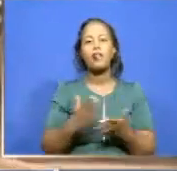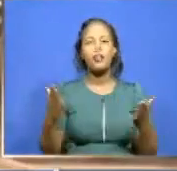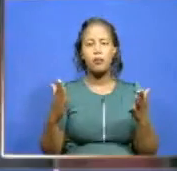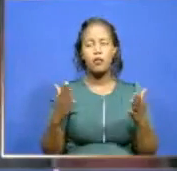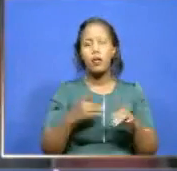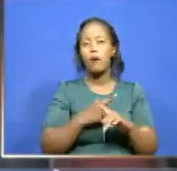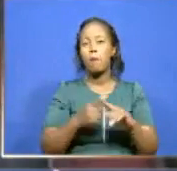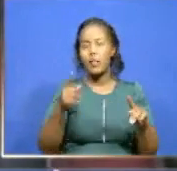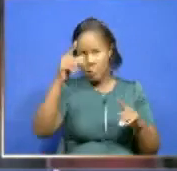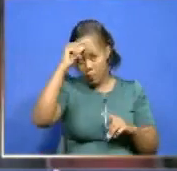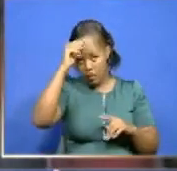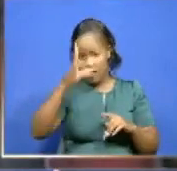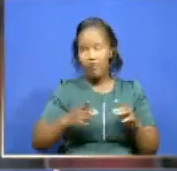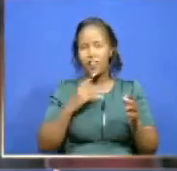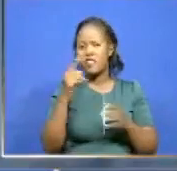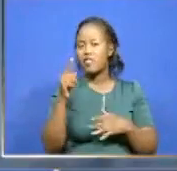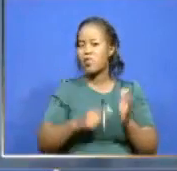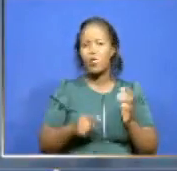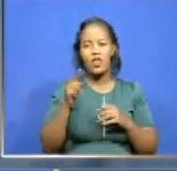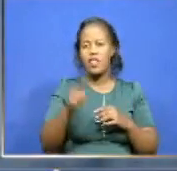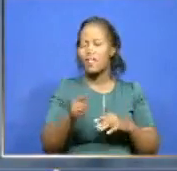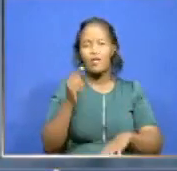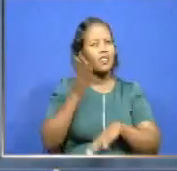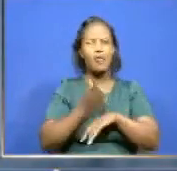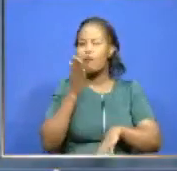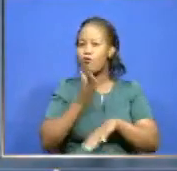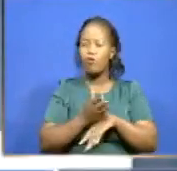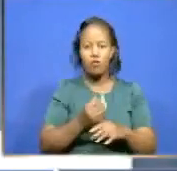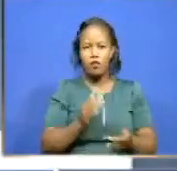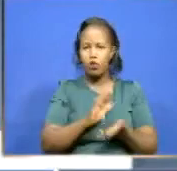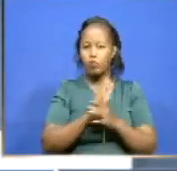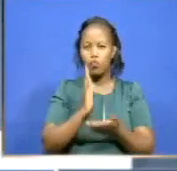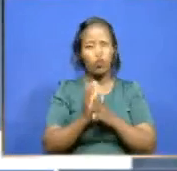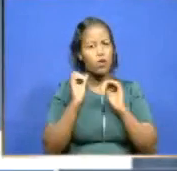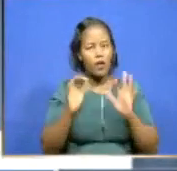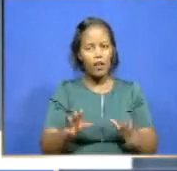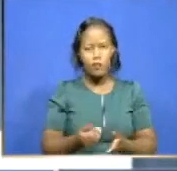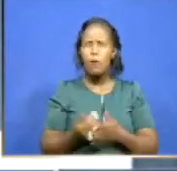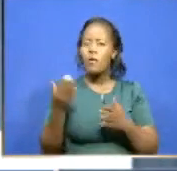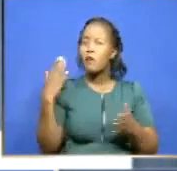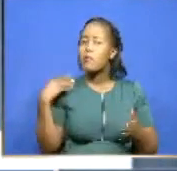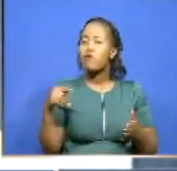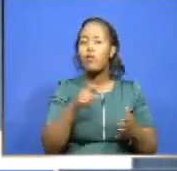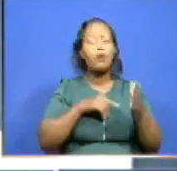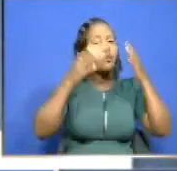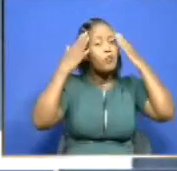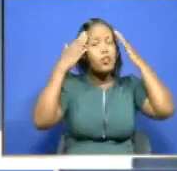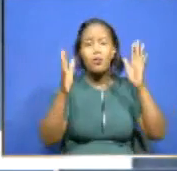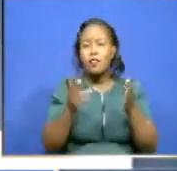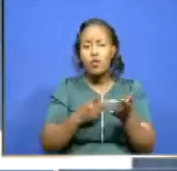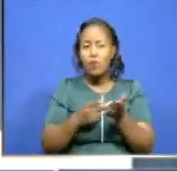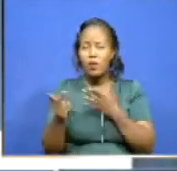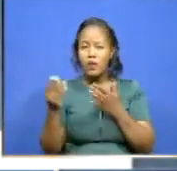however, says the allegations are false. Kiwa nasema sasa wakati huo ambao tulikuwa hatujui bei, tulitumia pesa